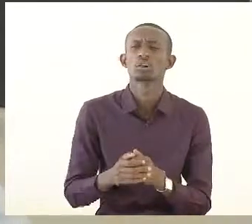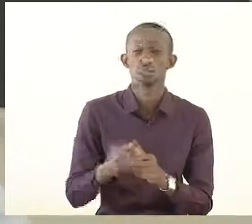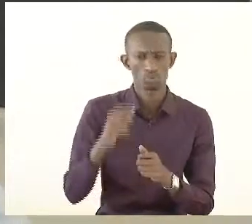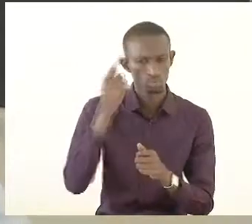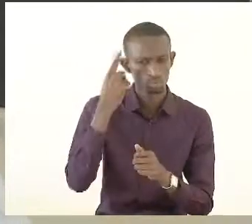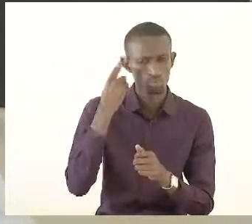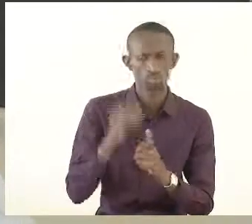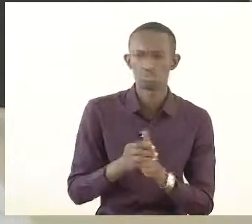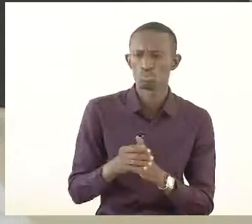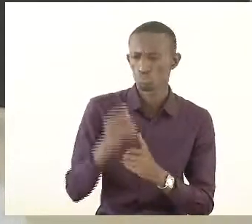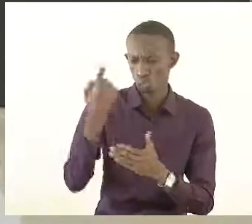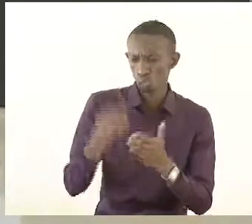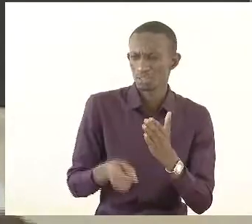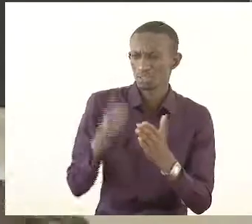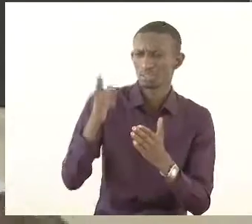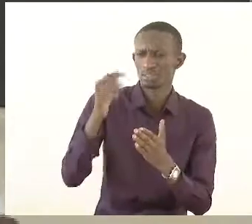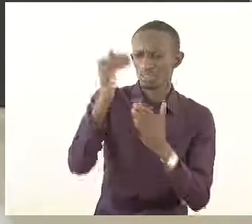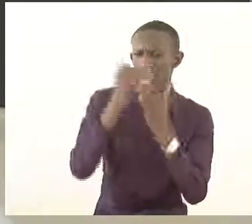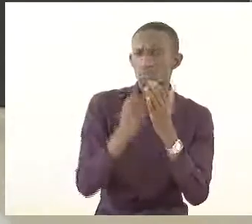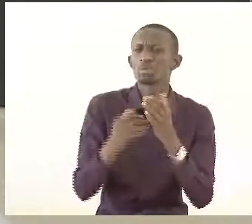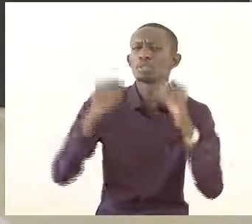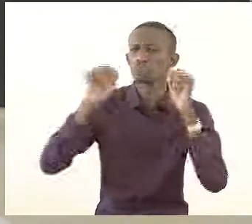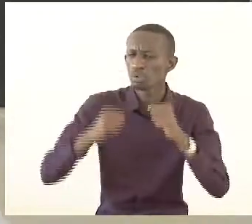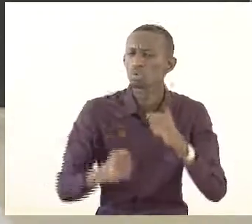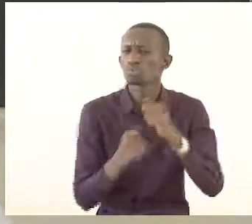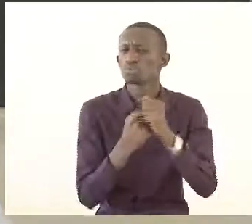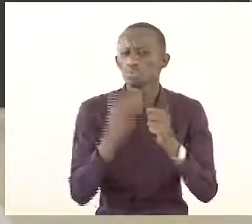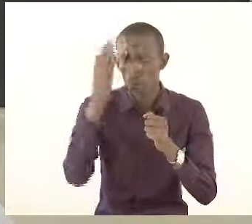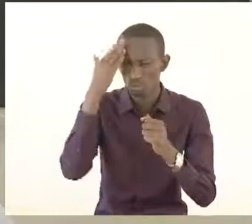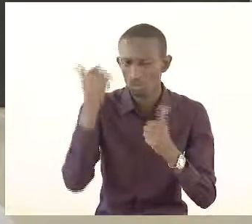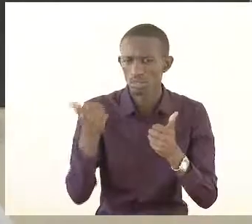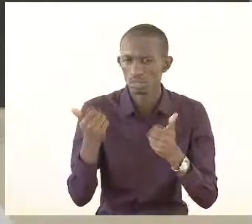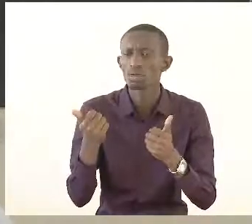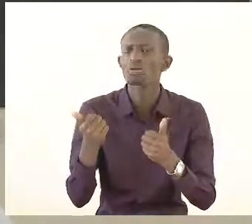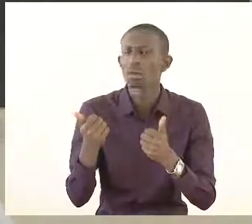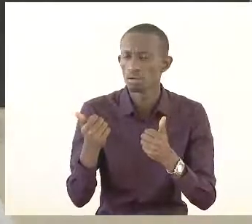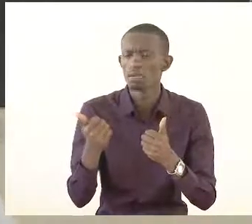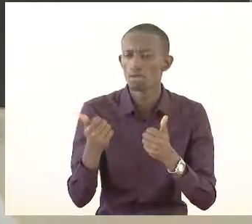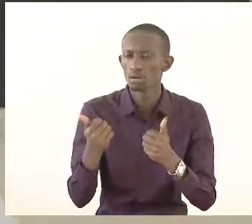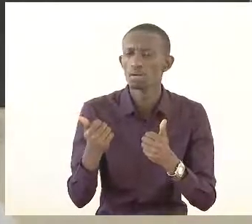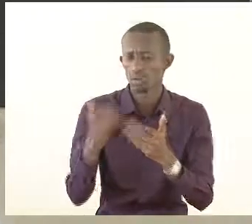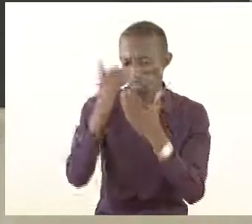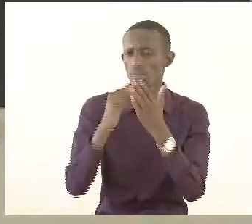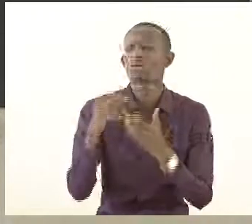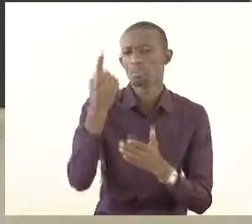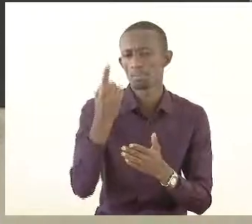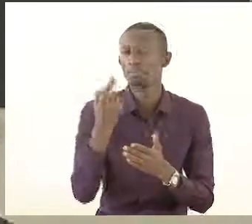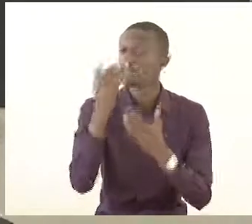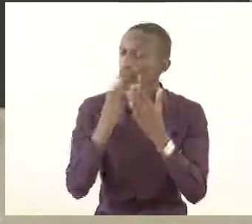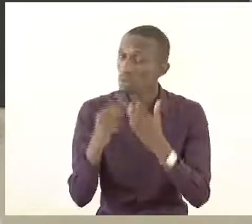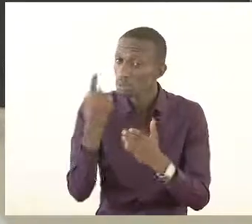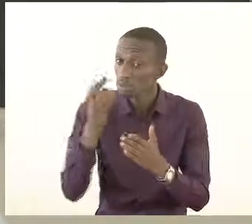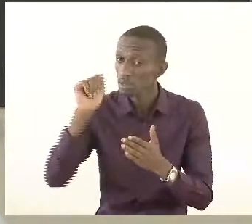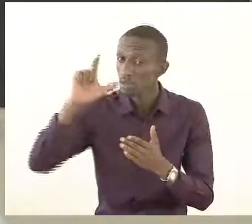It is a primary alcohol. Primary alcohols can be oxidized to aldehydes, and aldehydes can undergo